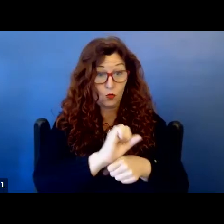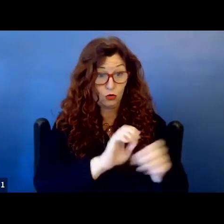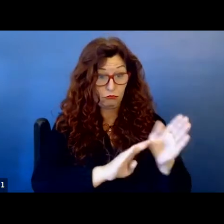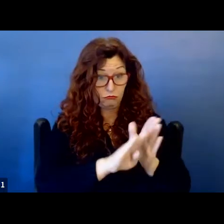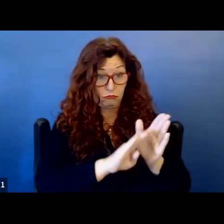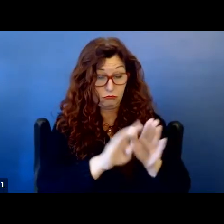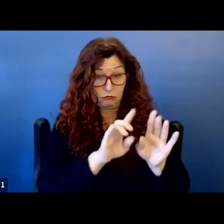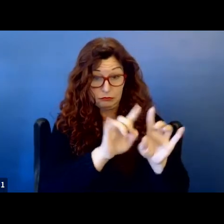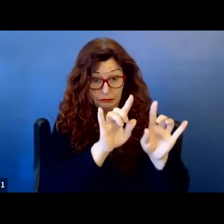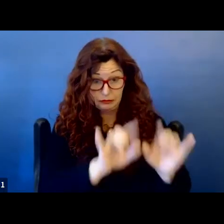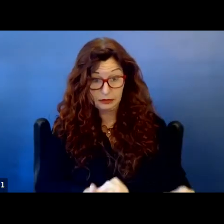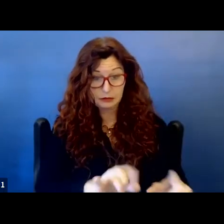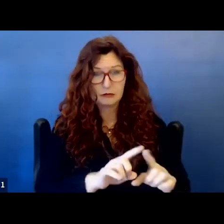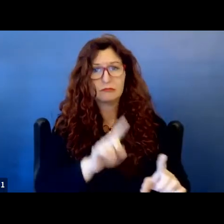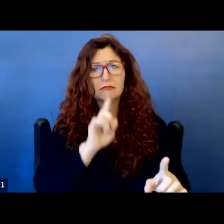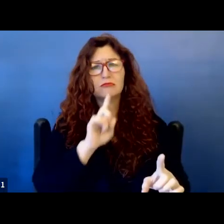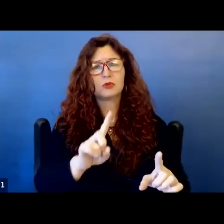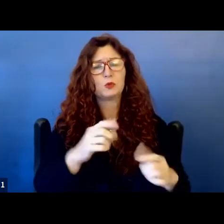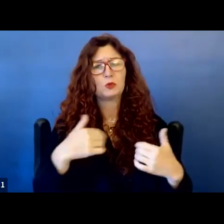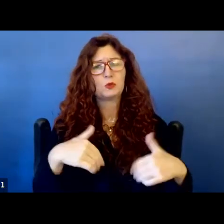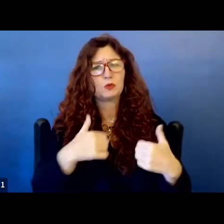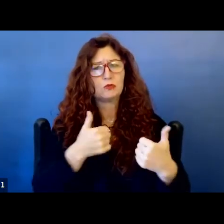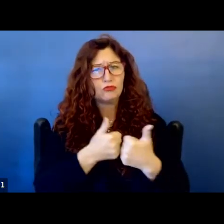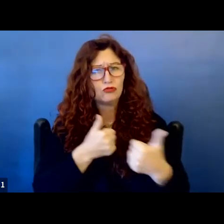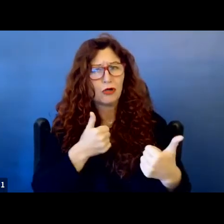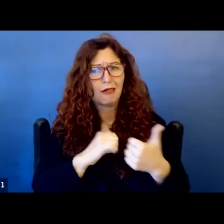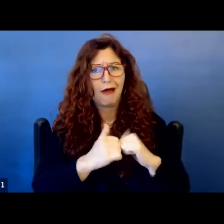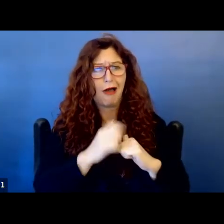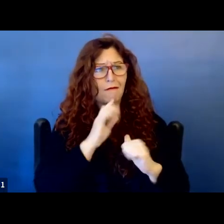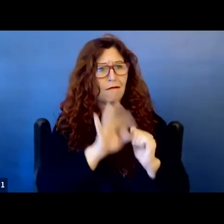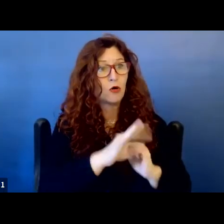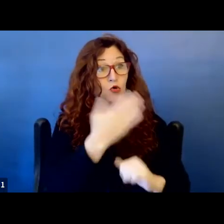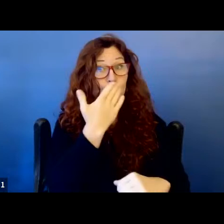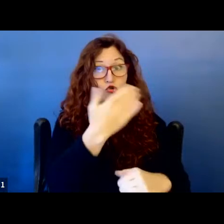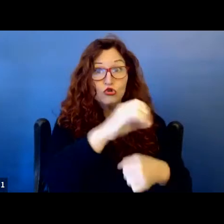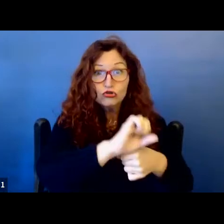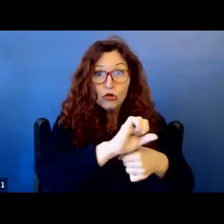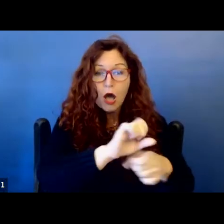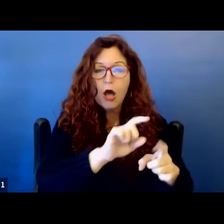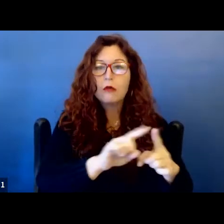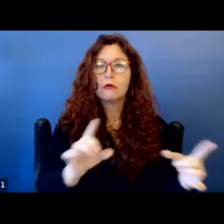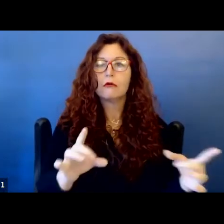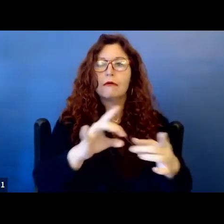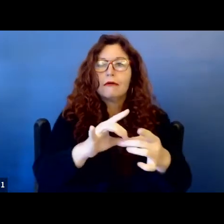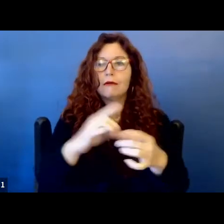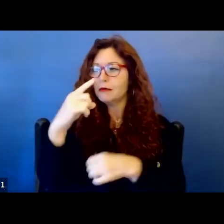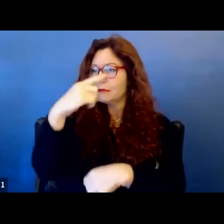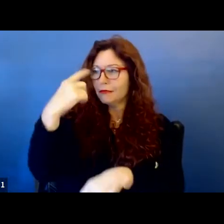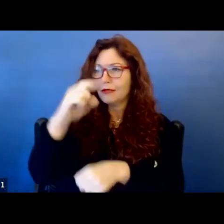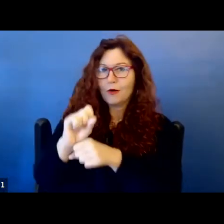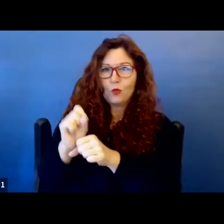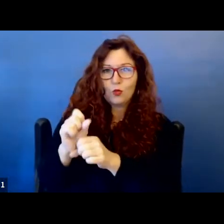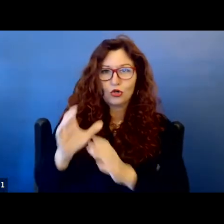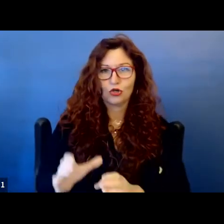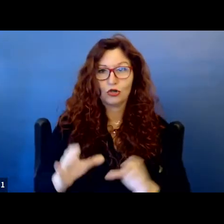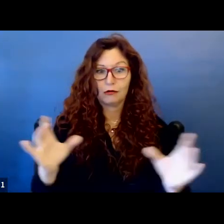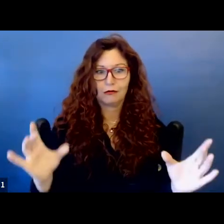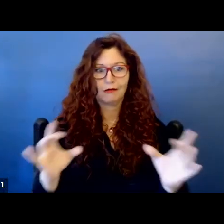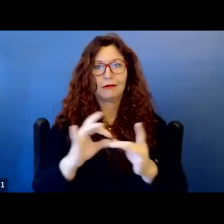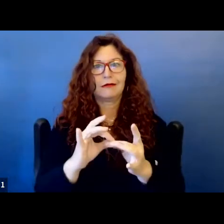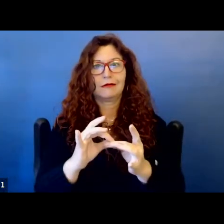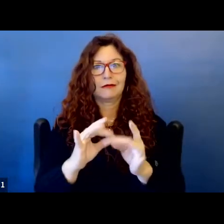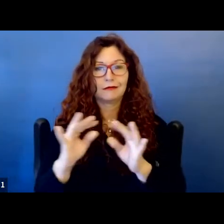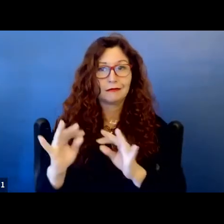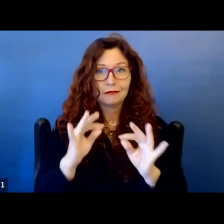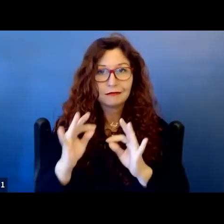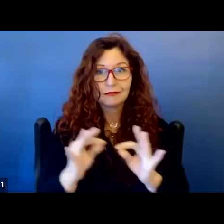challenge of creating pathways that connect black workers to good jobs and one of the main challenges is the exclusivity of one of the most tried